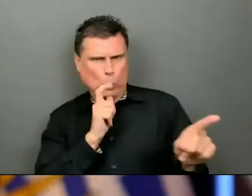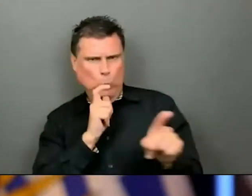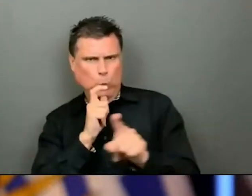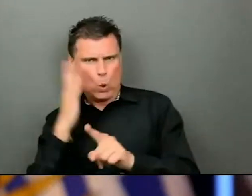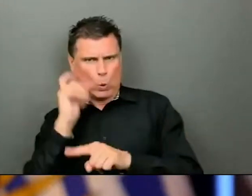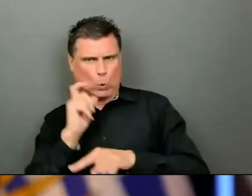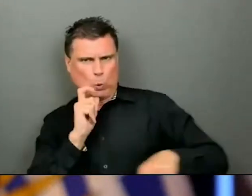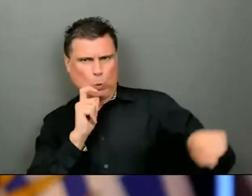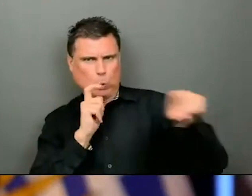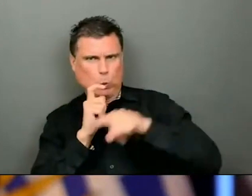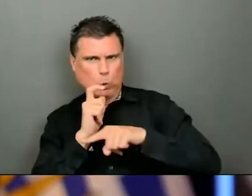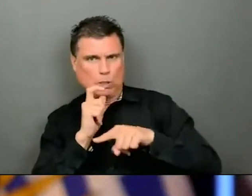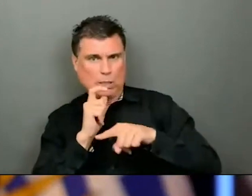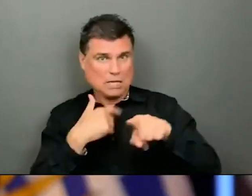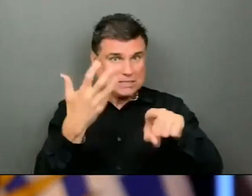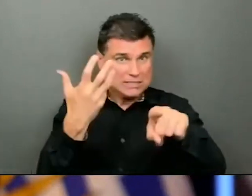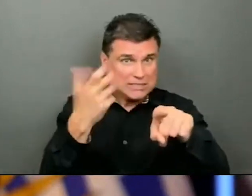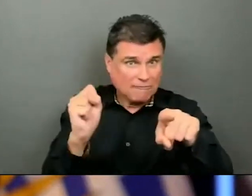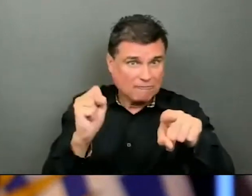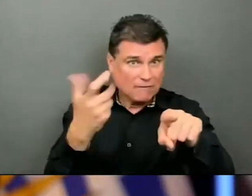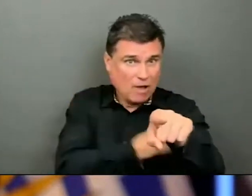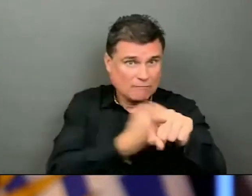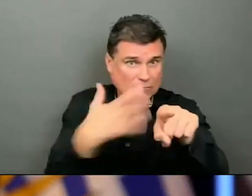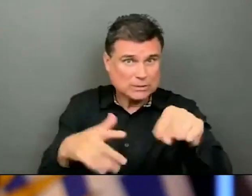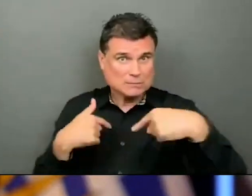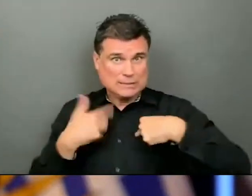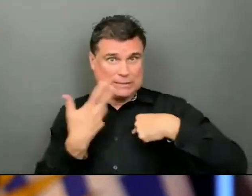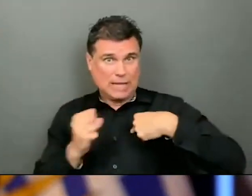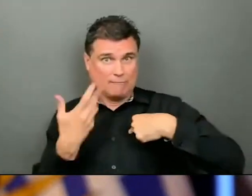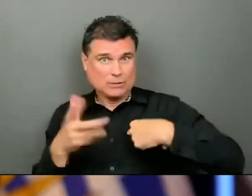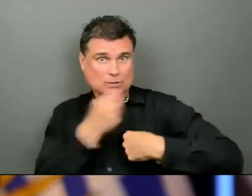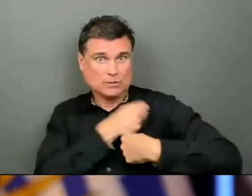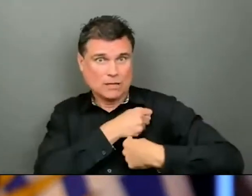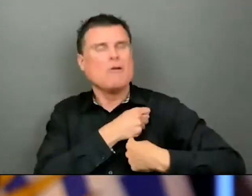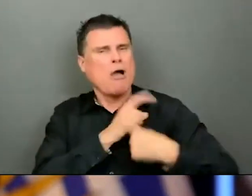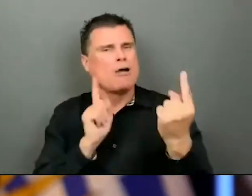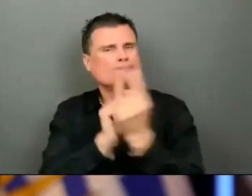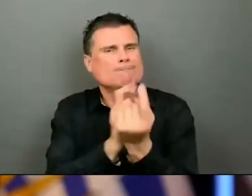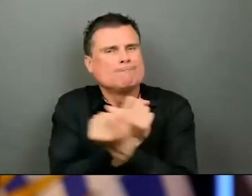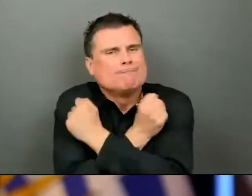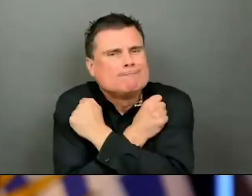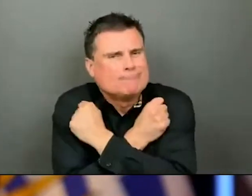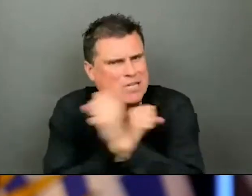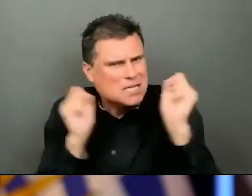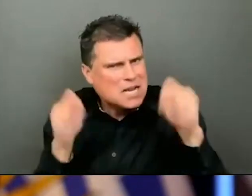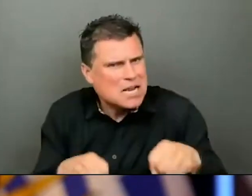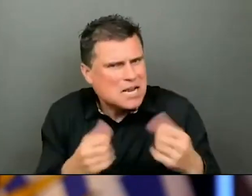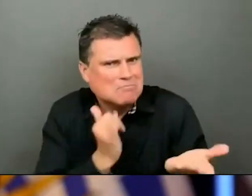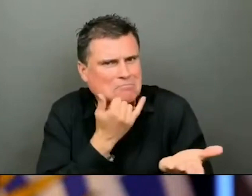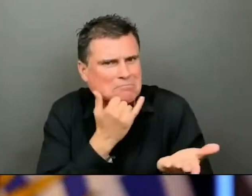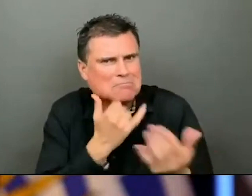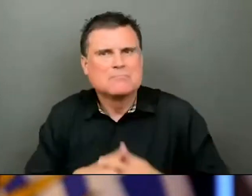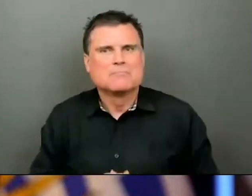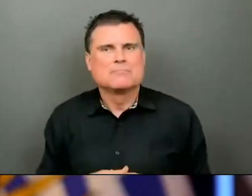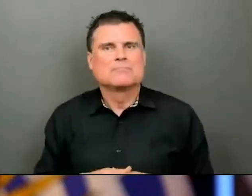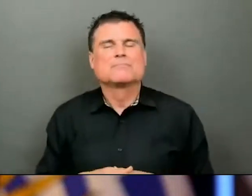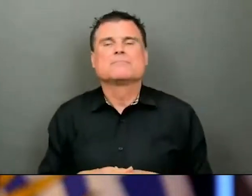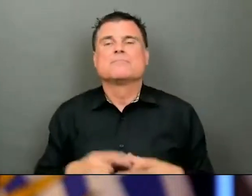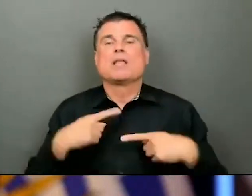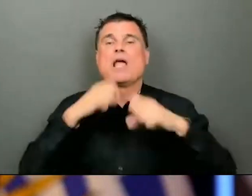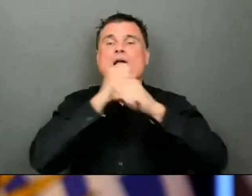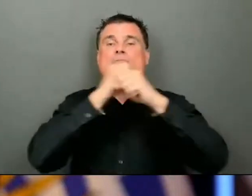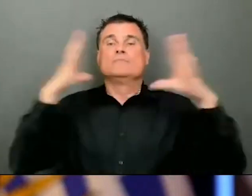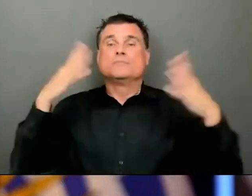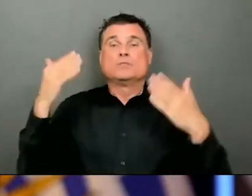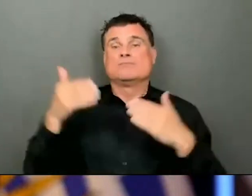time where you can get together, you can hug again. And I'm thinking by the time we get to July, if things continue in the way